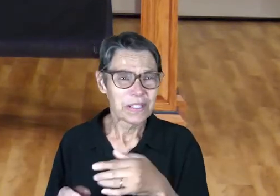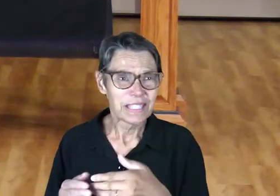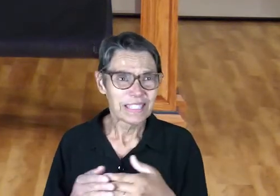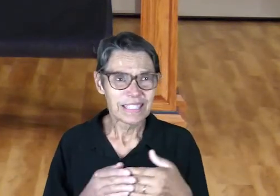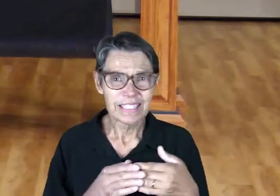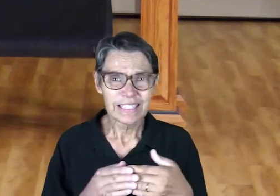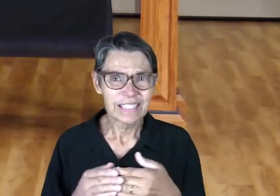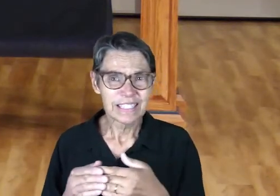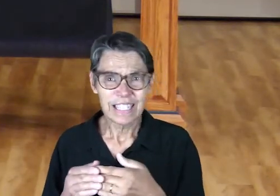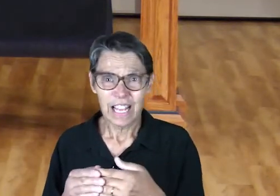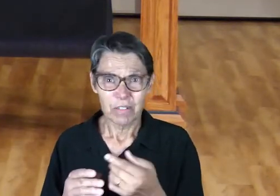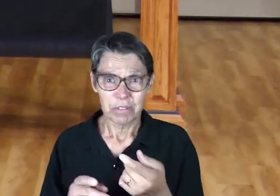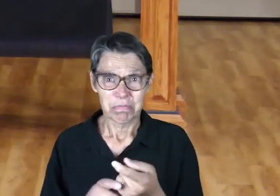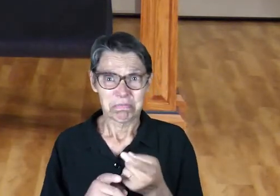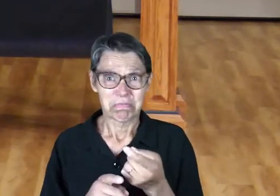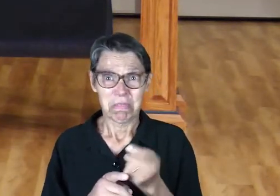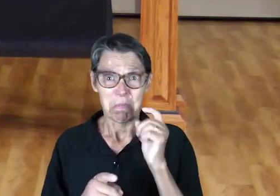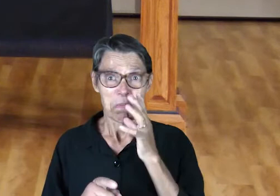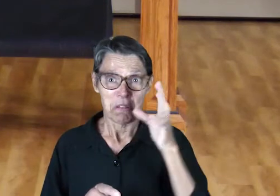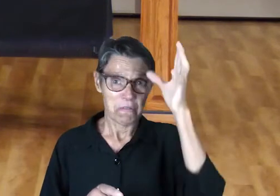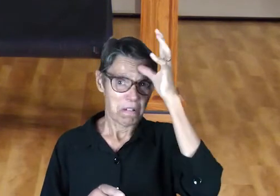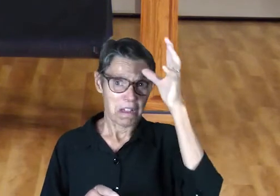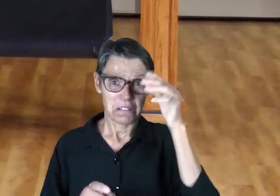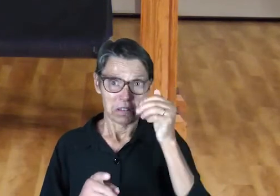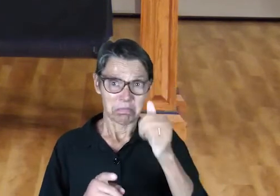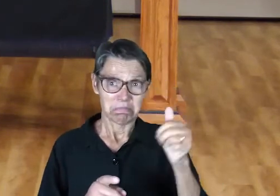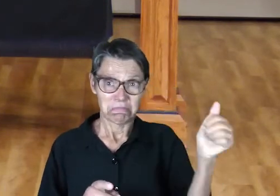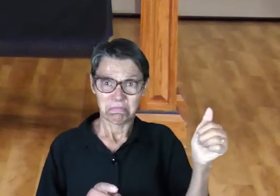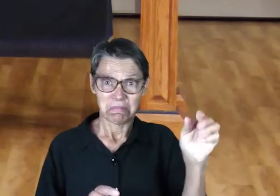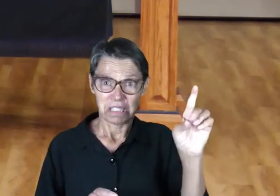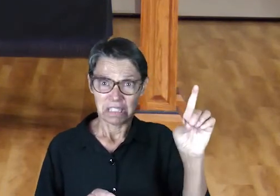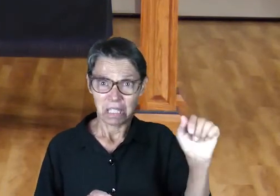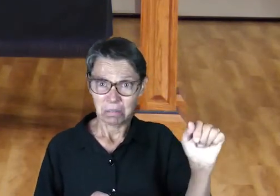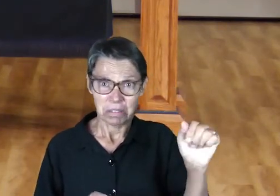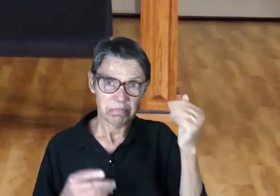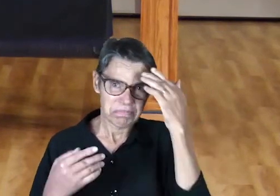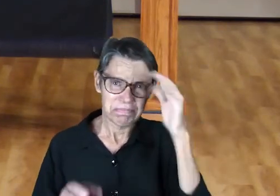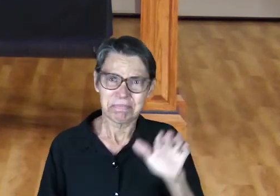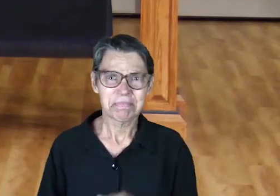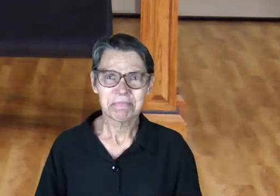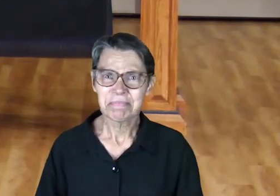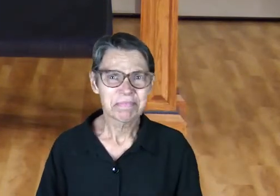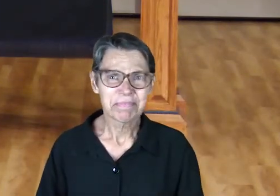He doesn't know if this is a child of persons with disabilities.